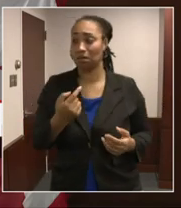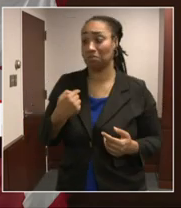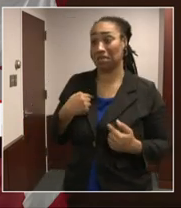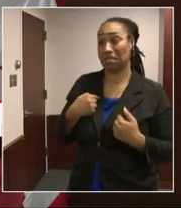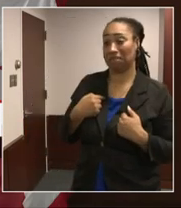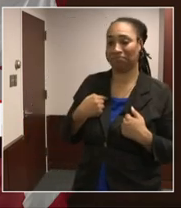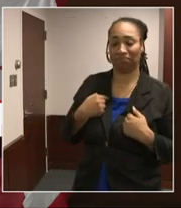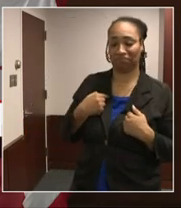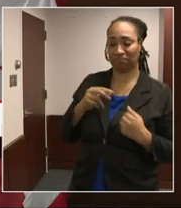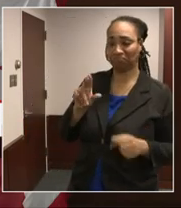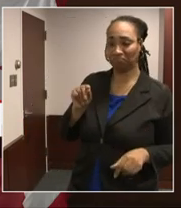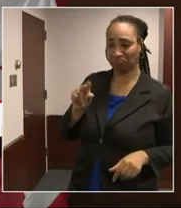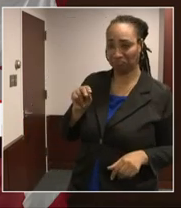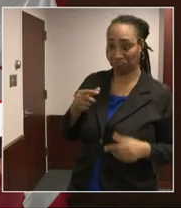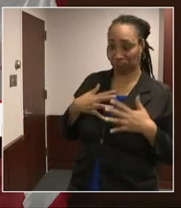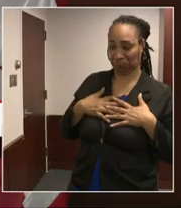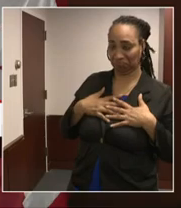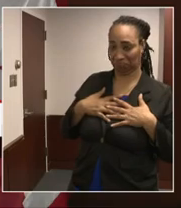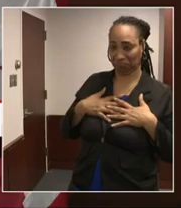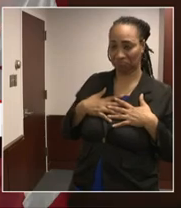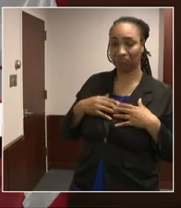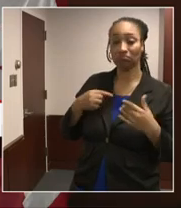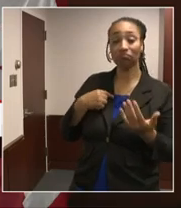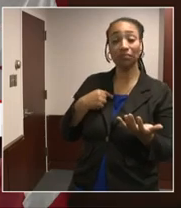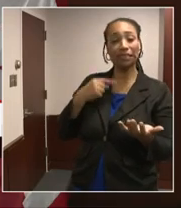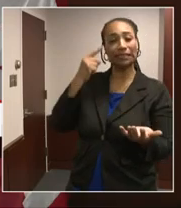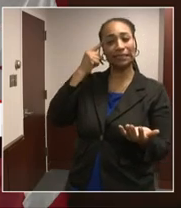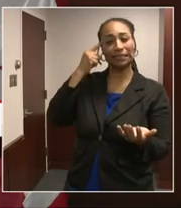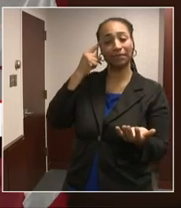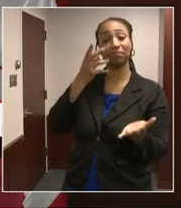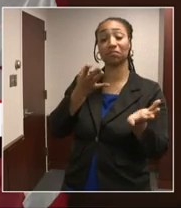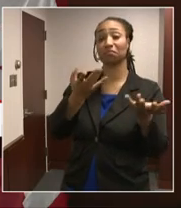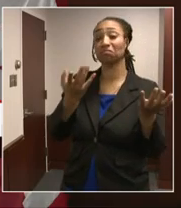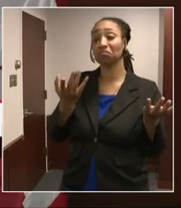No, I think that I honestly feel like